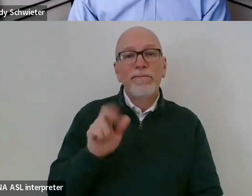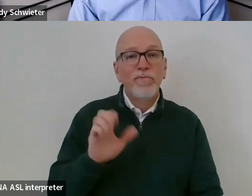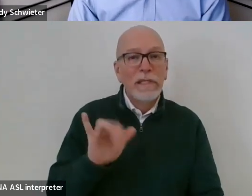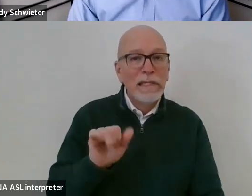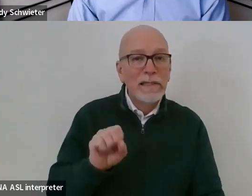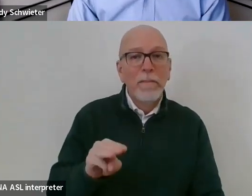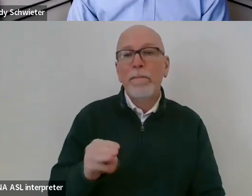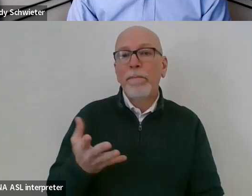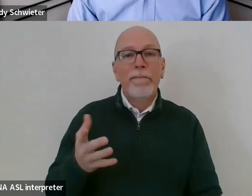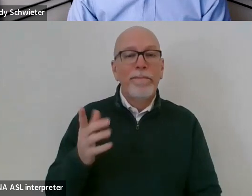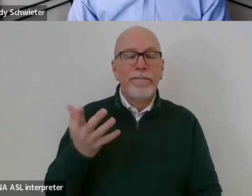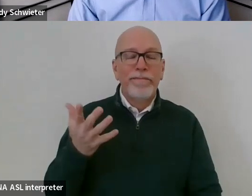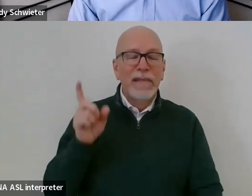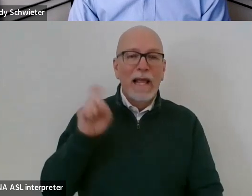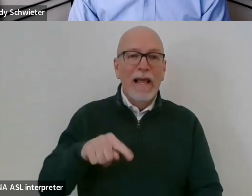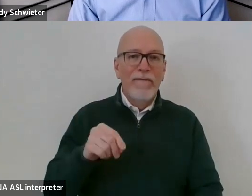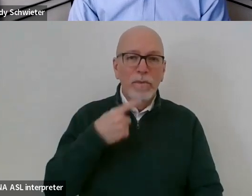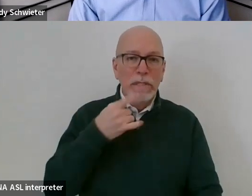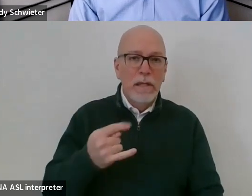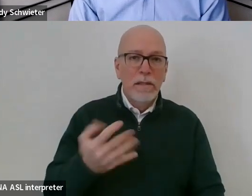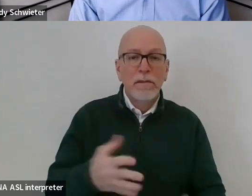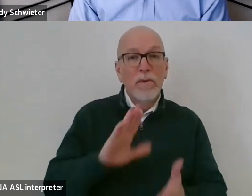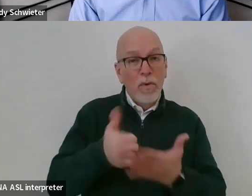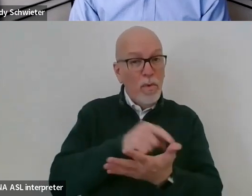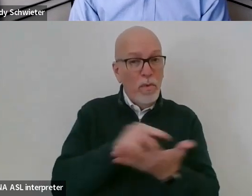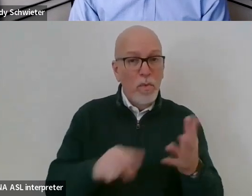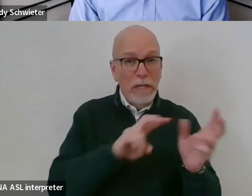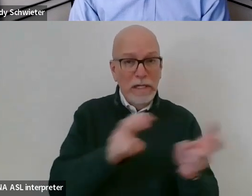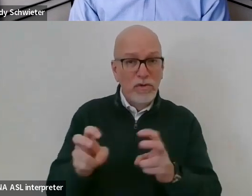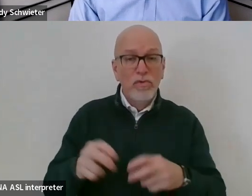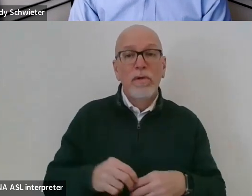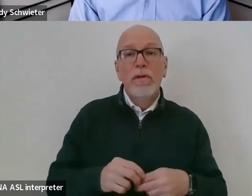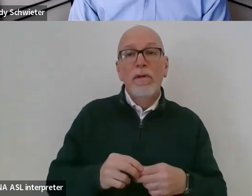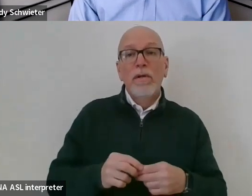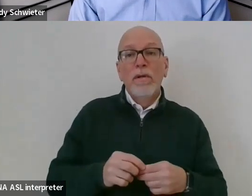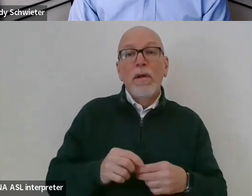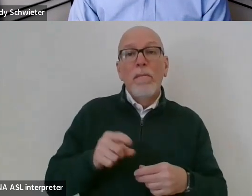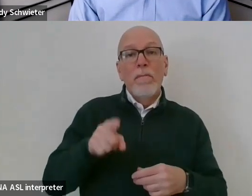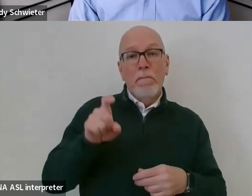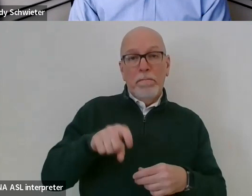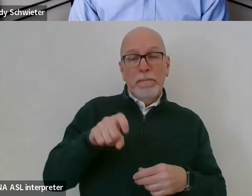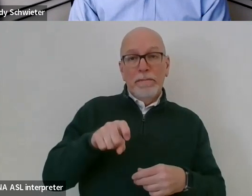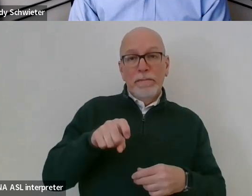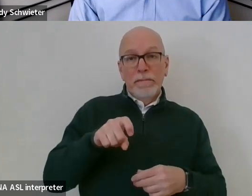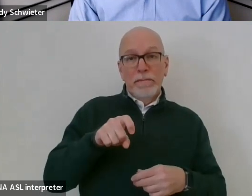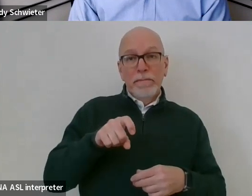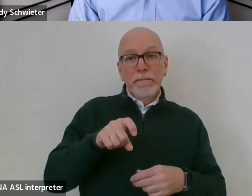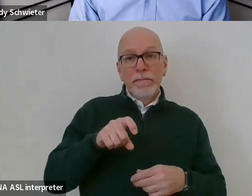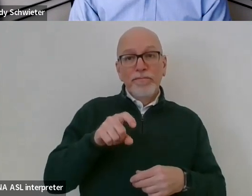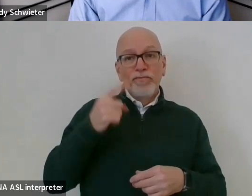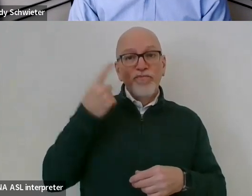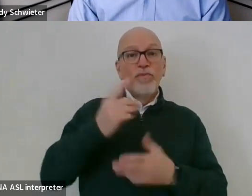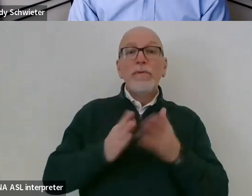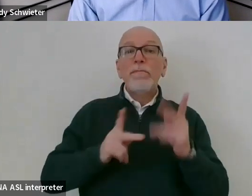racism. I have to call it what it is. All of those issues where the need isn't, to some